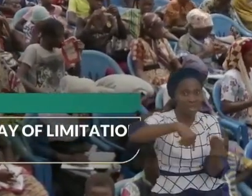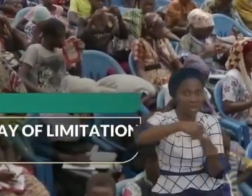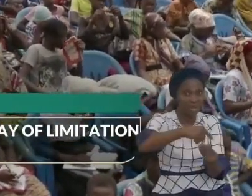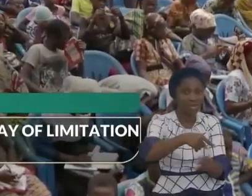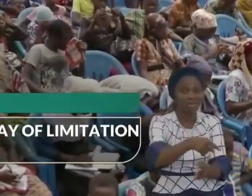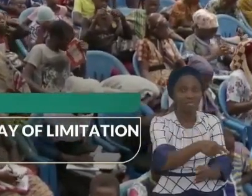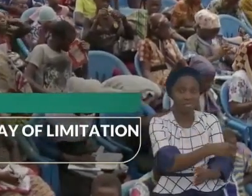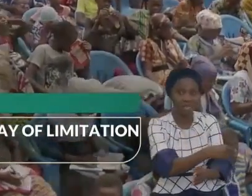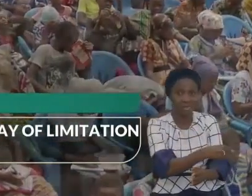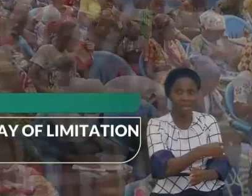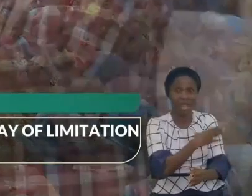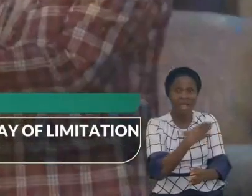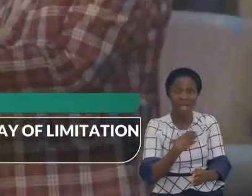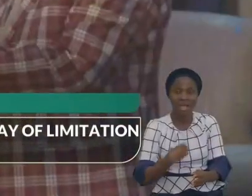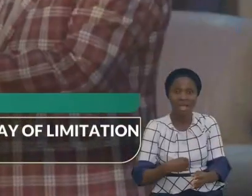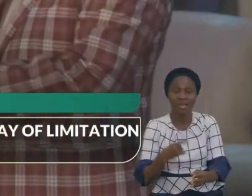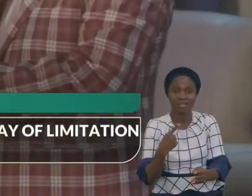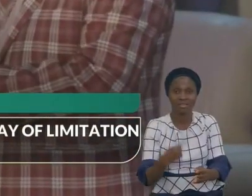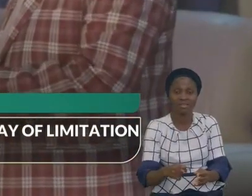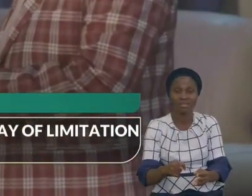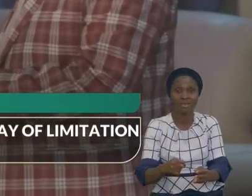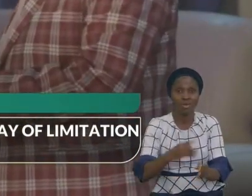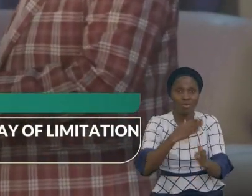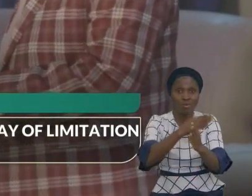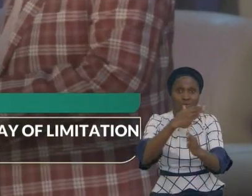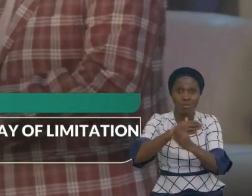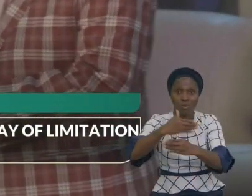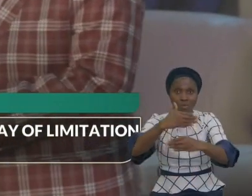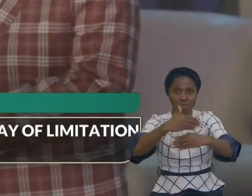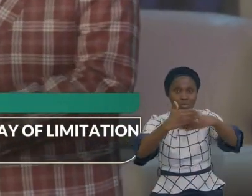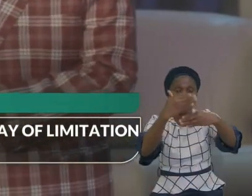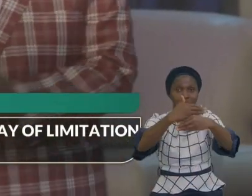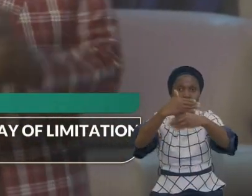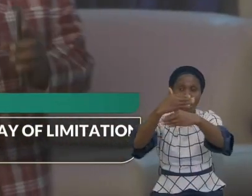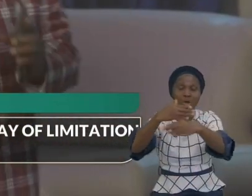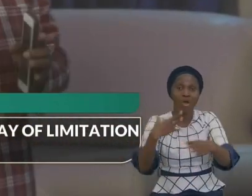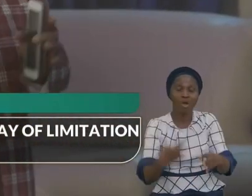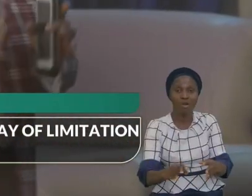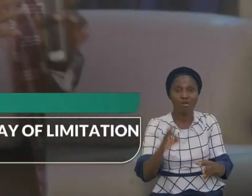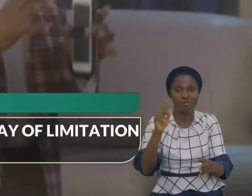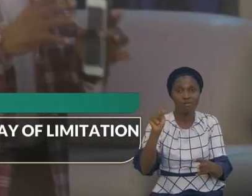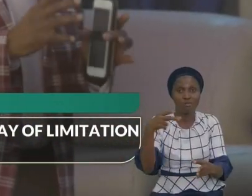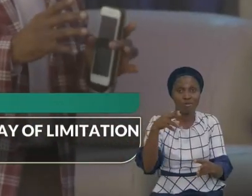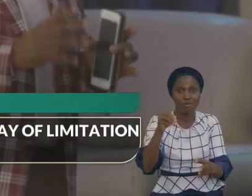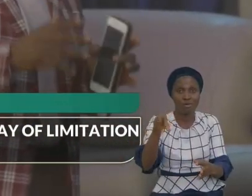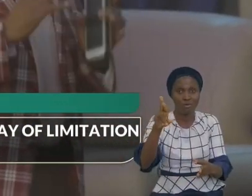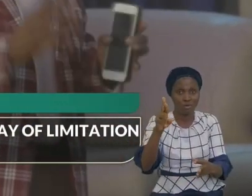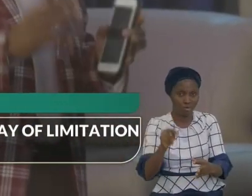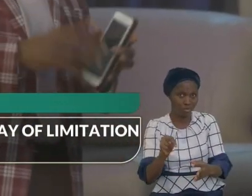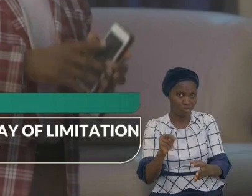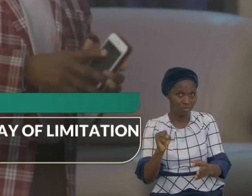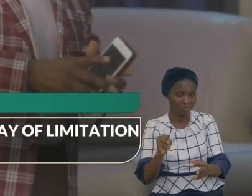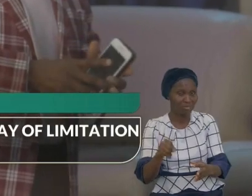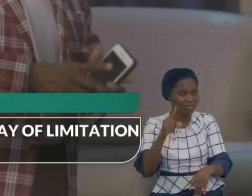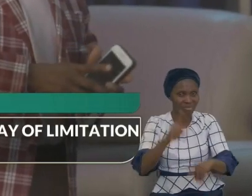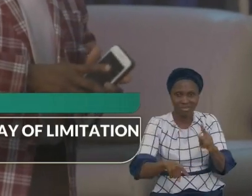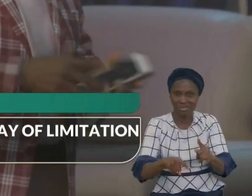cannot rise up higher. They cannot move up